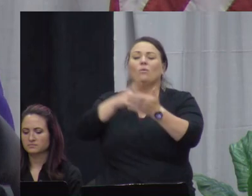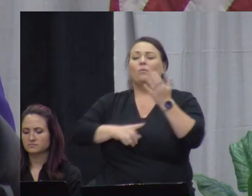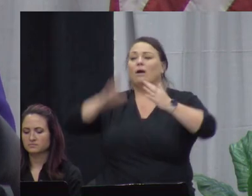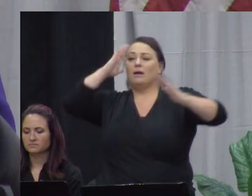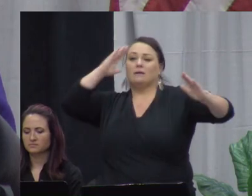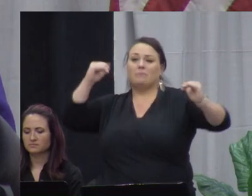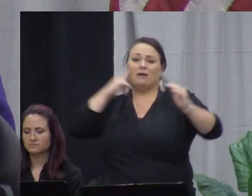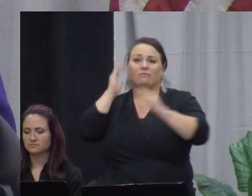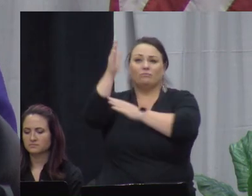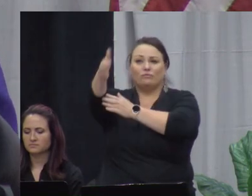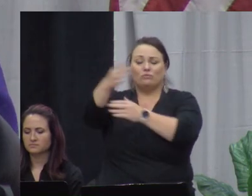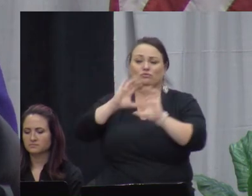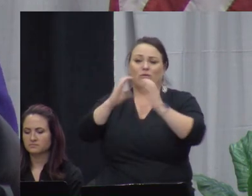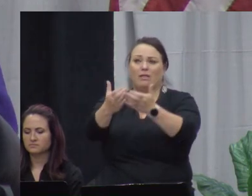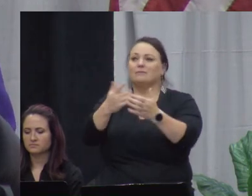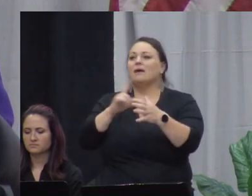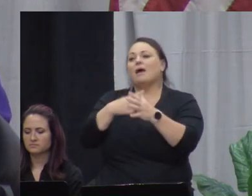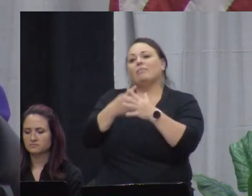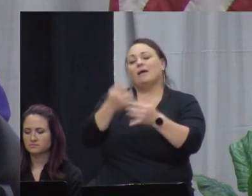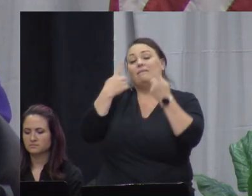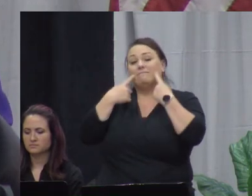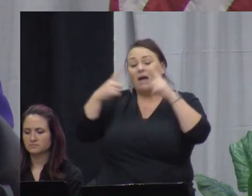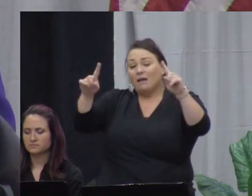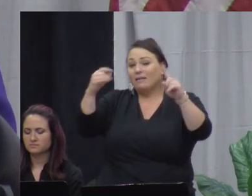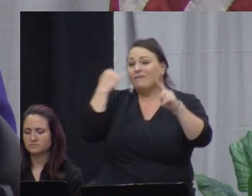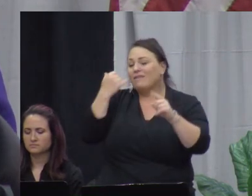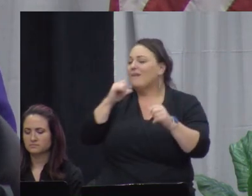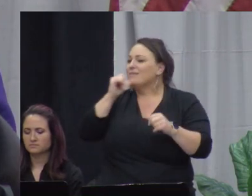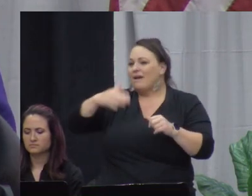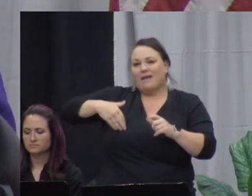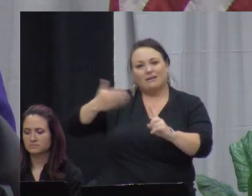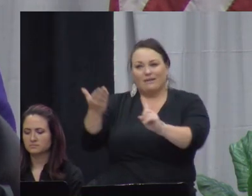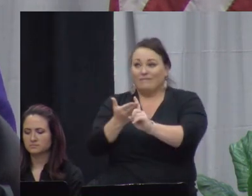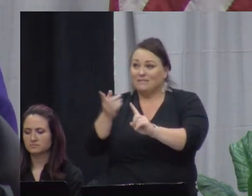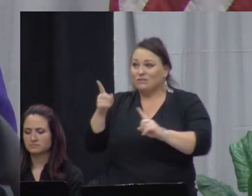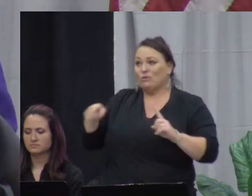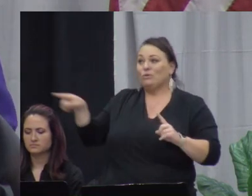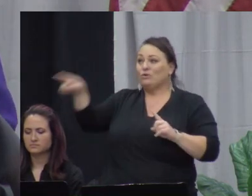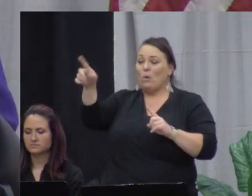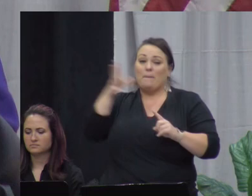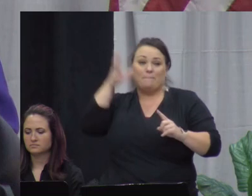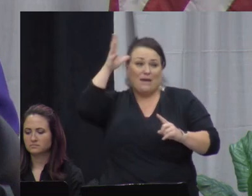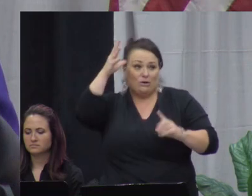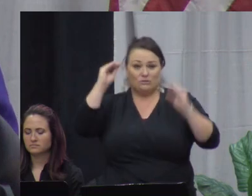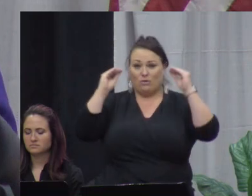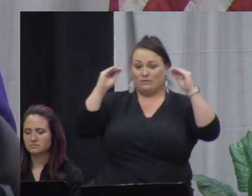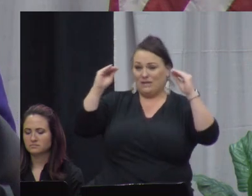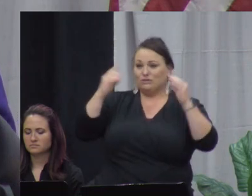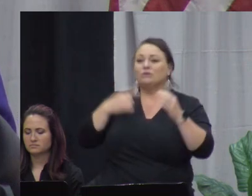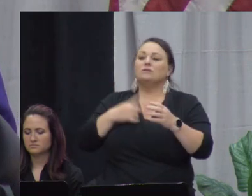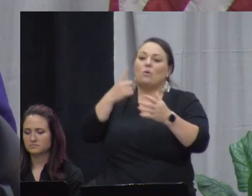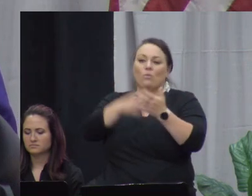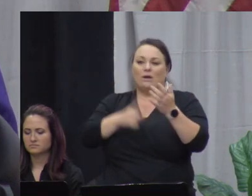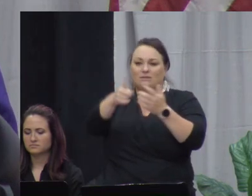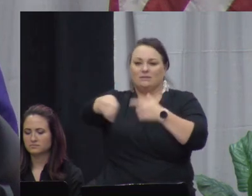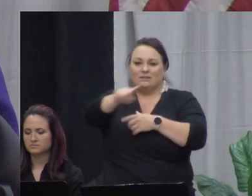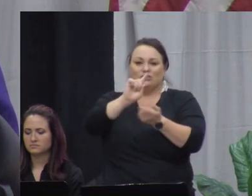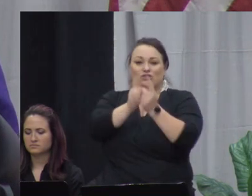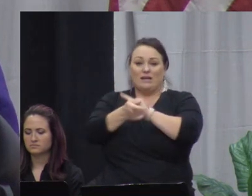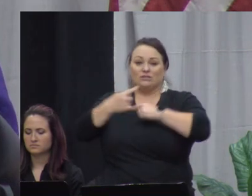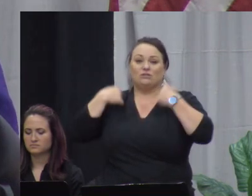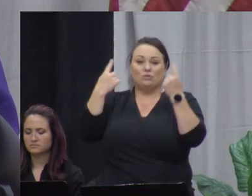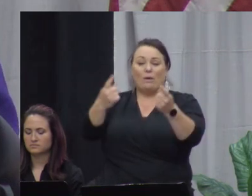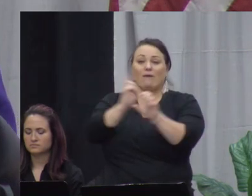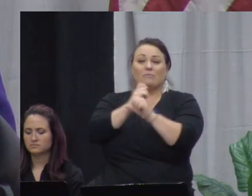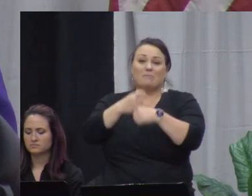from future classes. And finally, if I haven't convinced you, your parents, or your teachers enough of the changes you have made in yourself and at